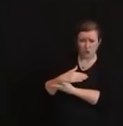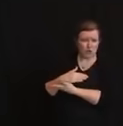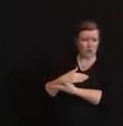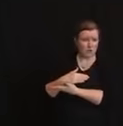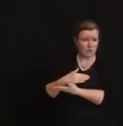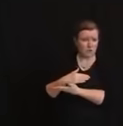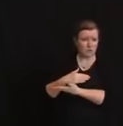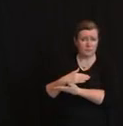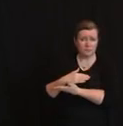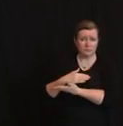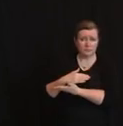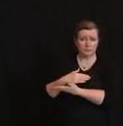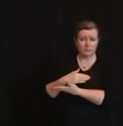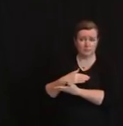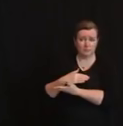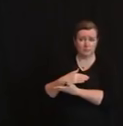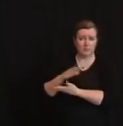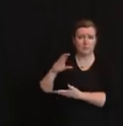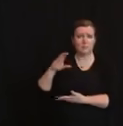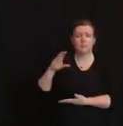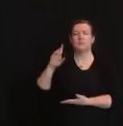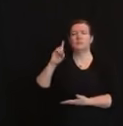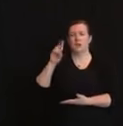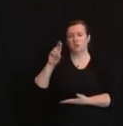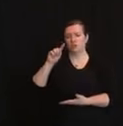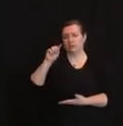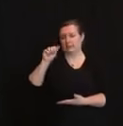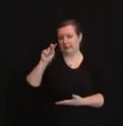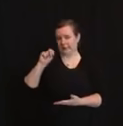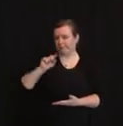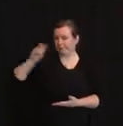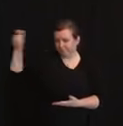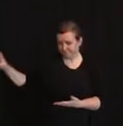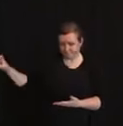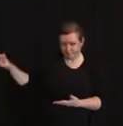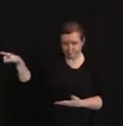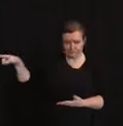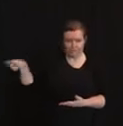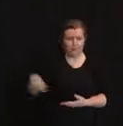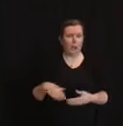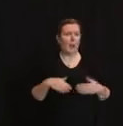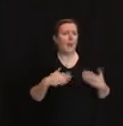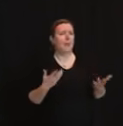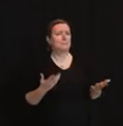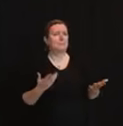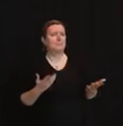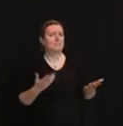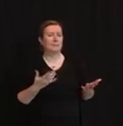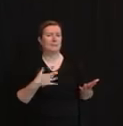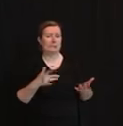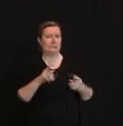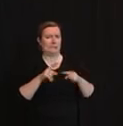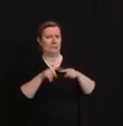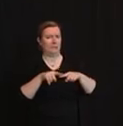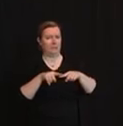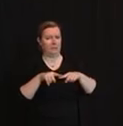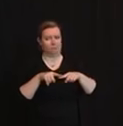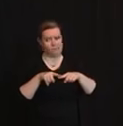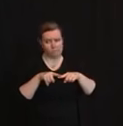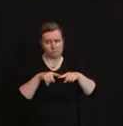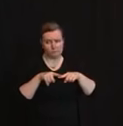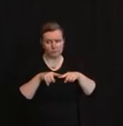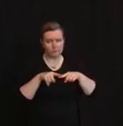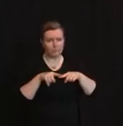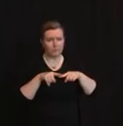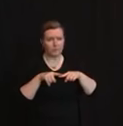So the standard epidemiologic answer is usually it depends, because I think it's important to recognize that when you look at